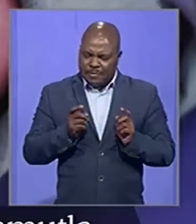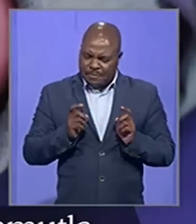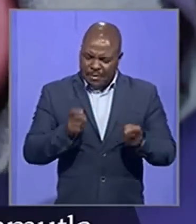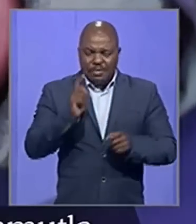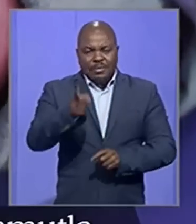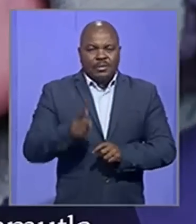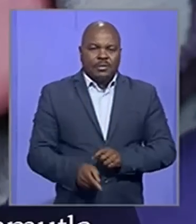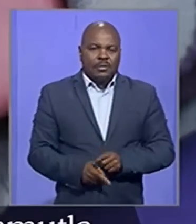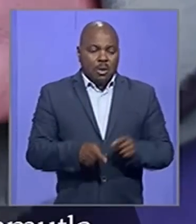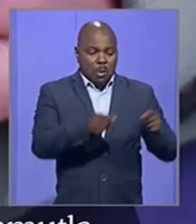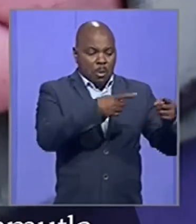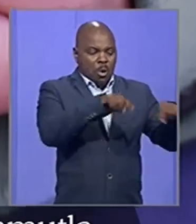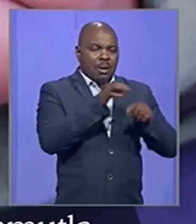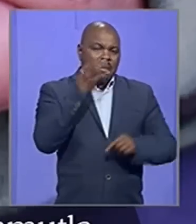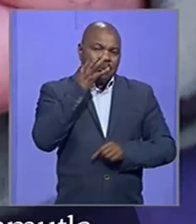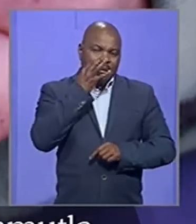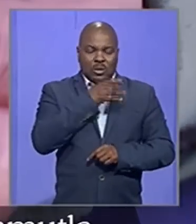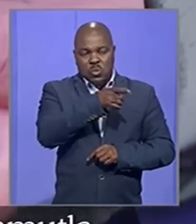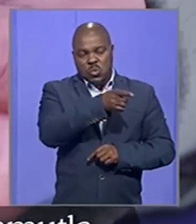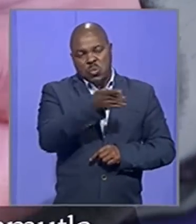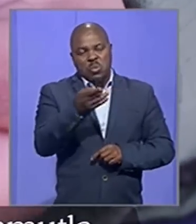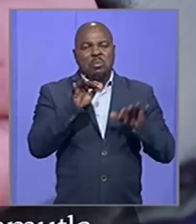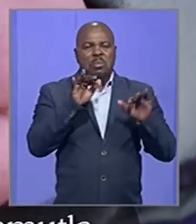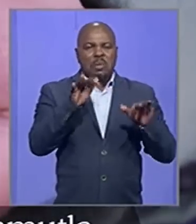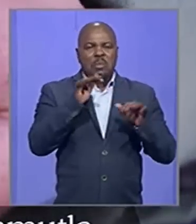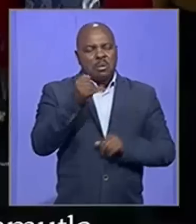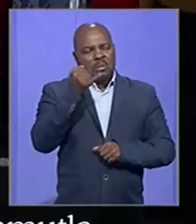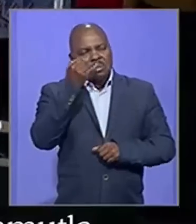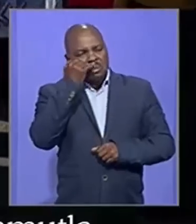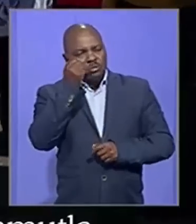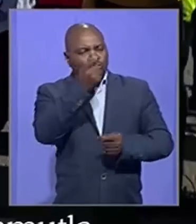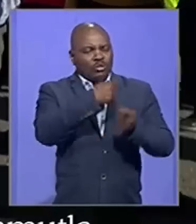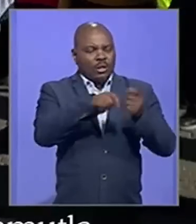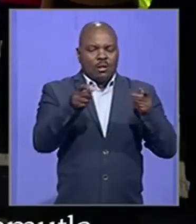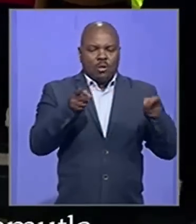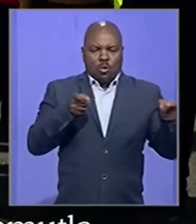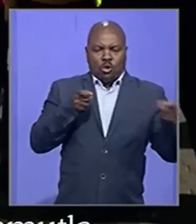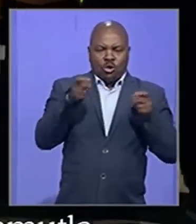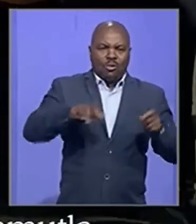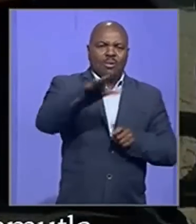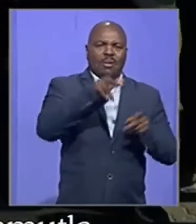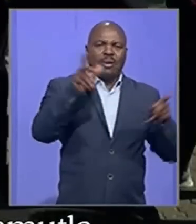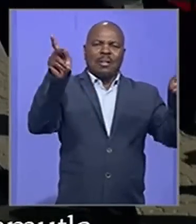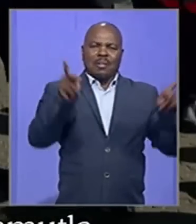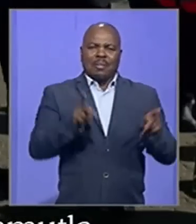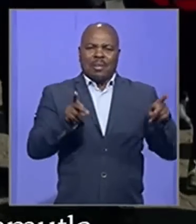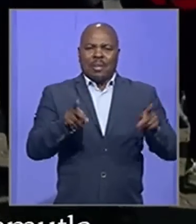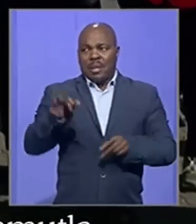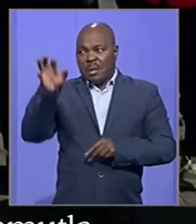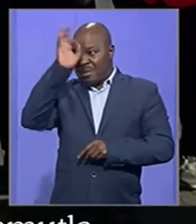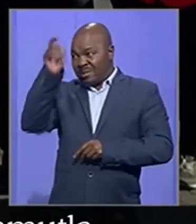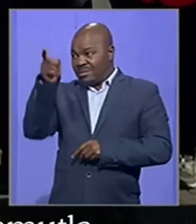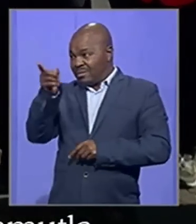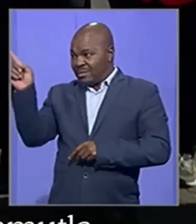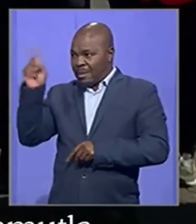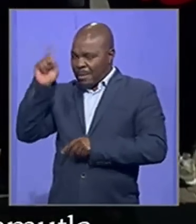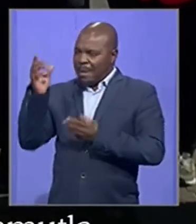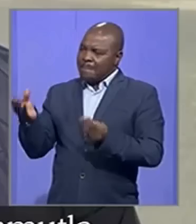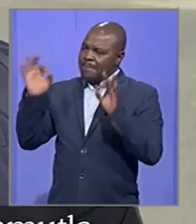ngongoreo e kgolo ka bahwebi ba dithethefatsi ba nkileng taolo ya Kimberley le hore bahlanka ba sepolesa ba fumantshwe dikoloi